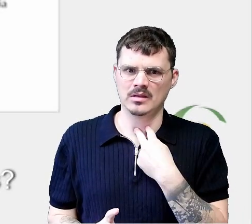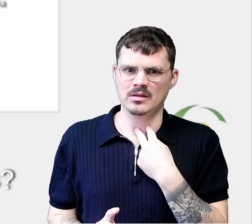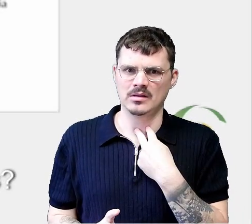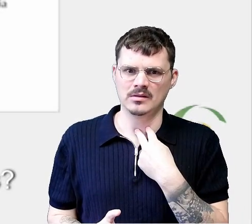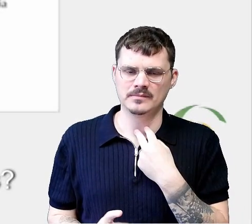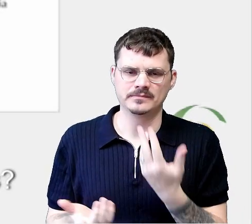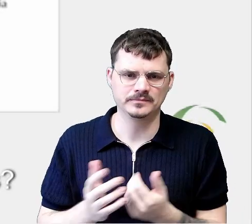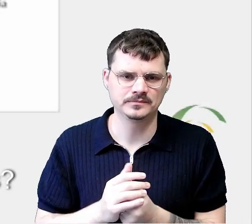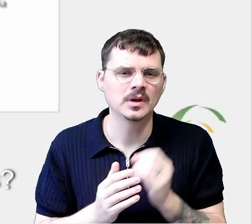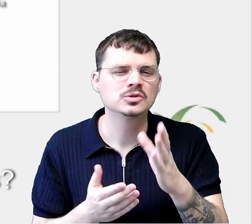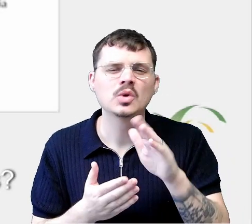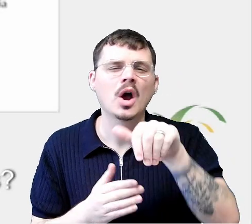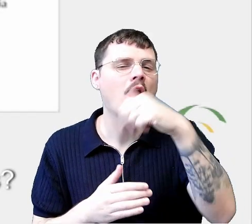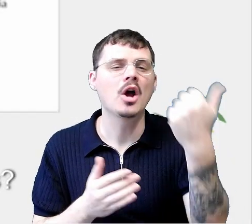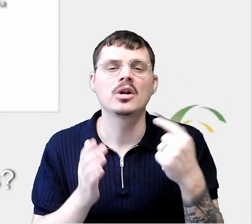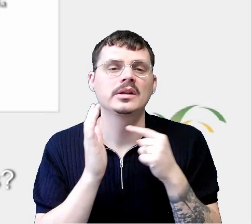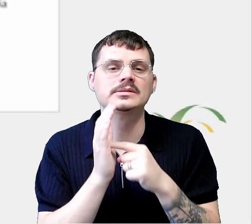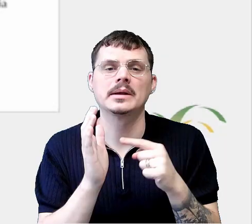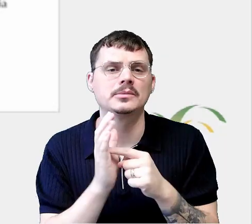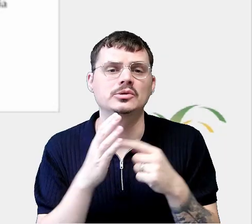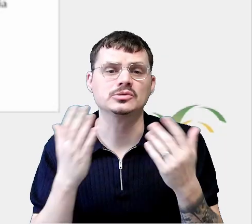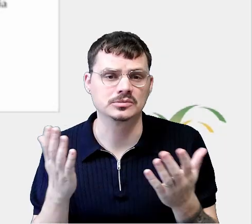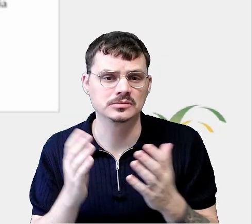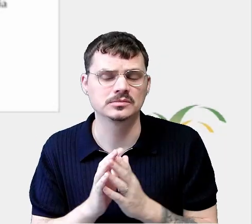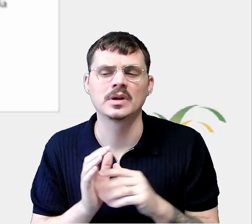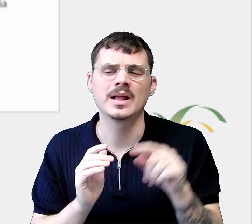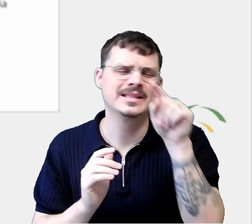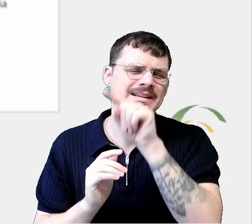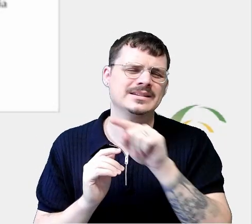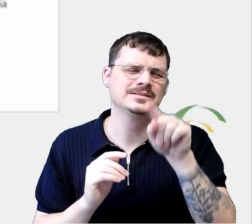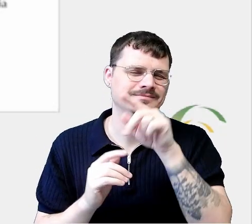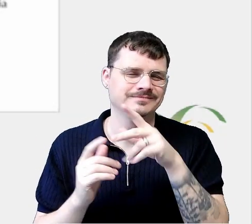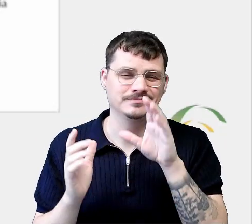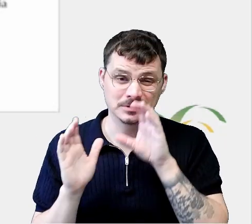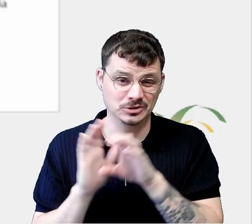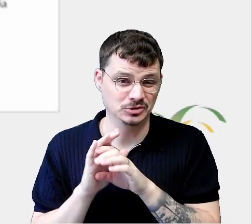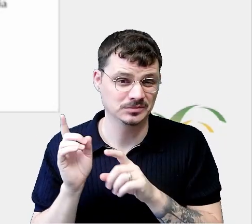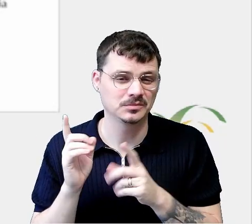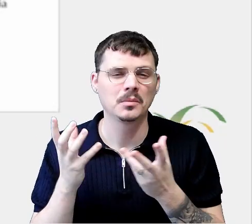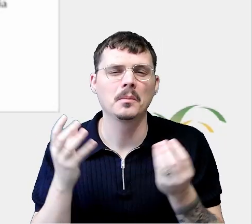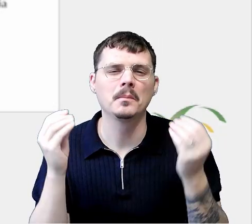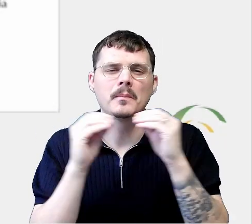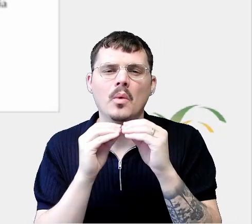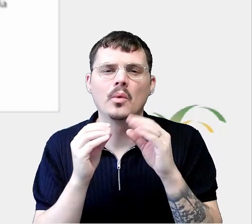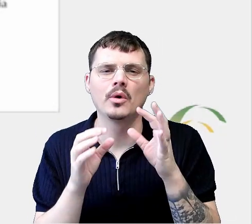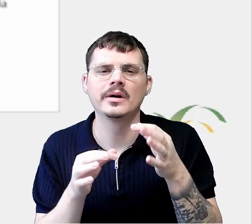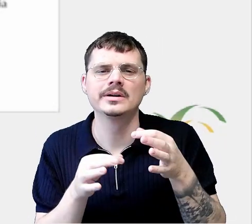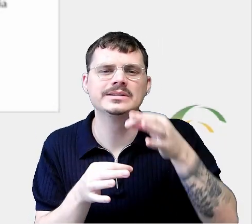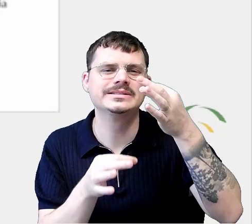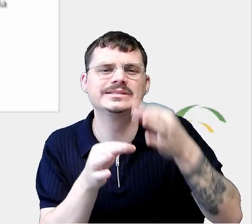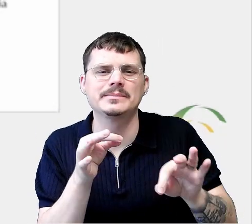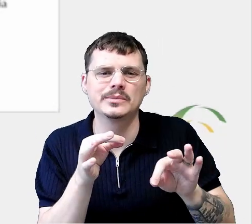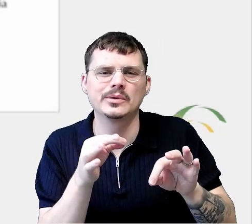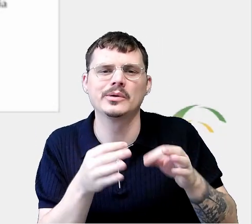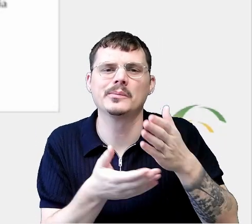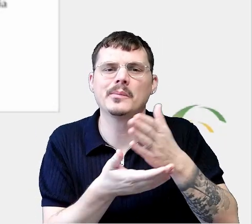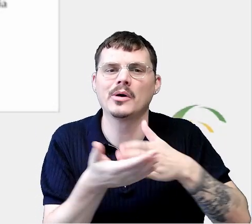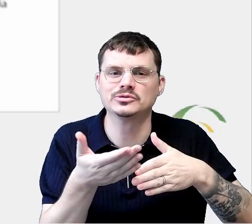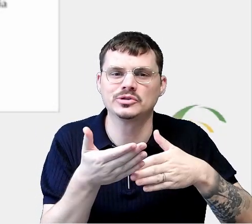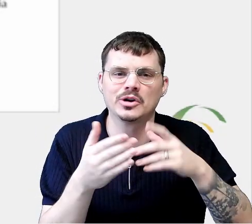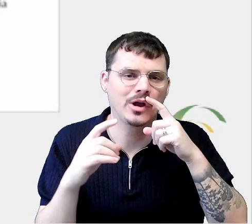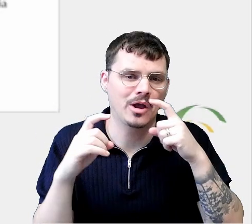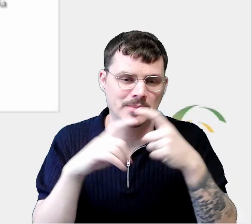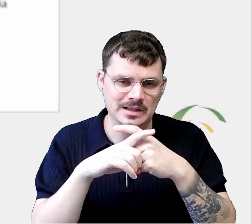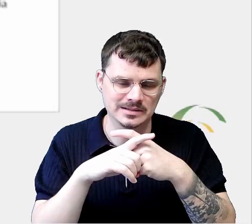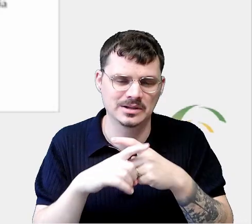And what are some of the other examples? These are more simple partial complex